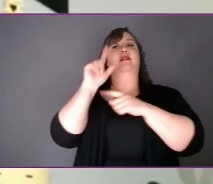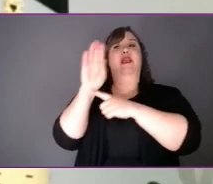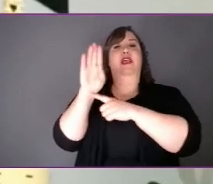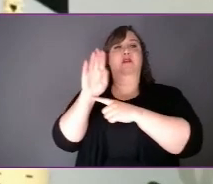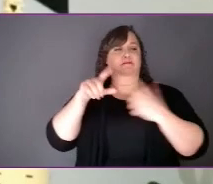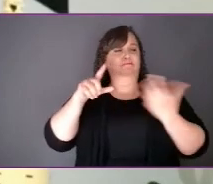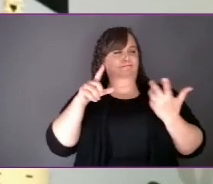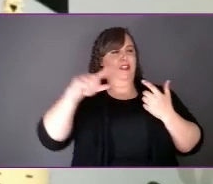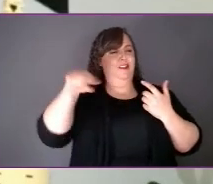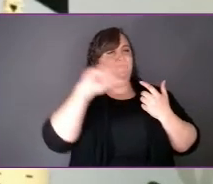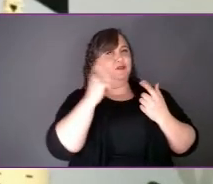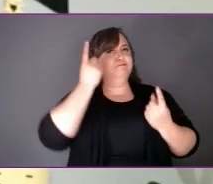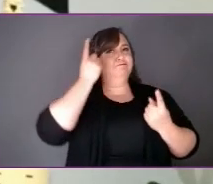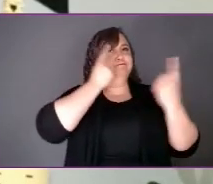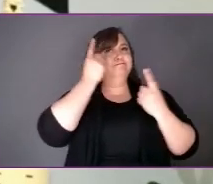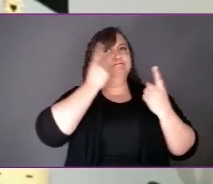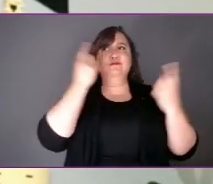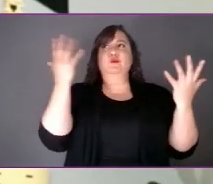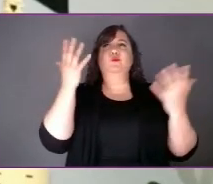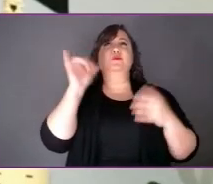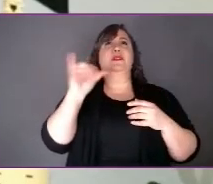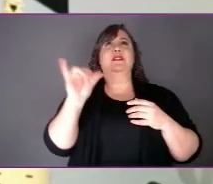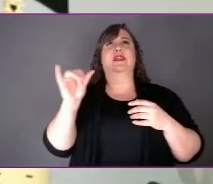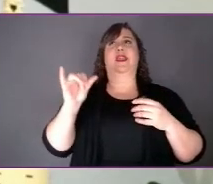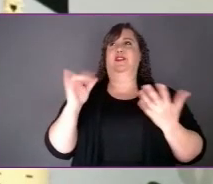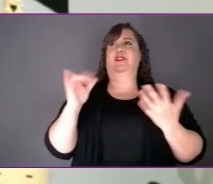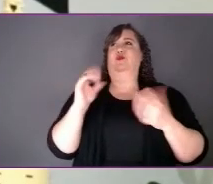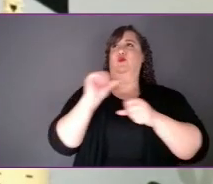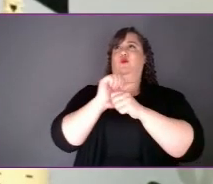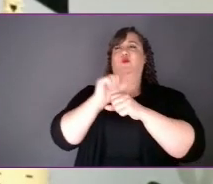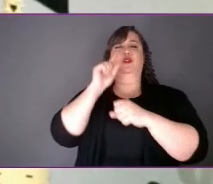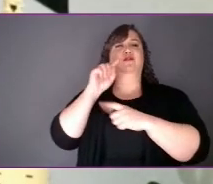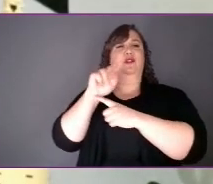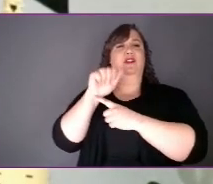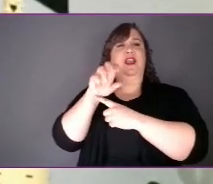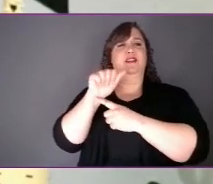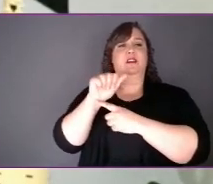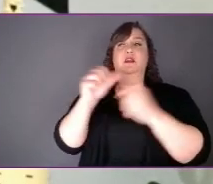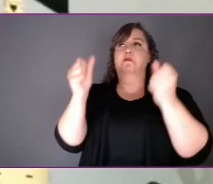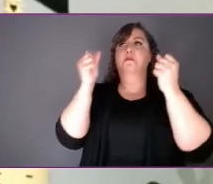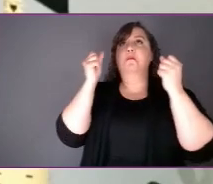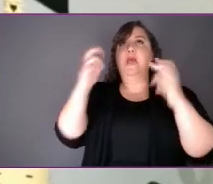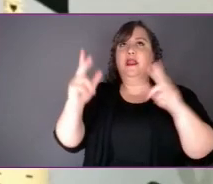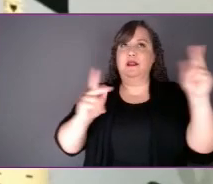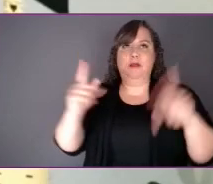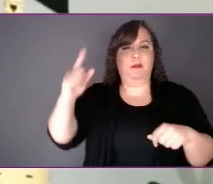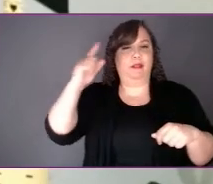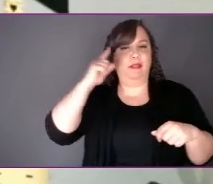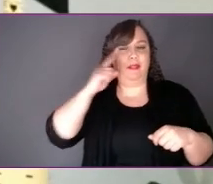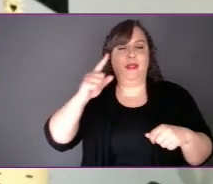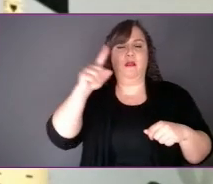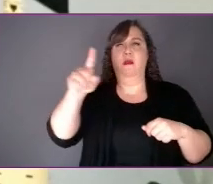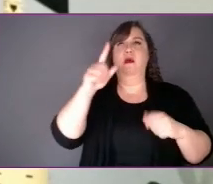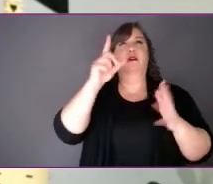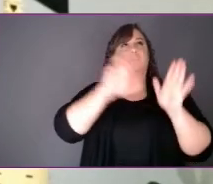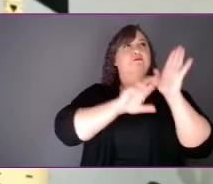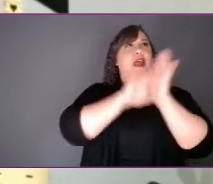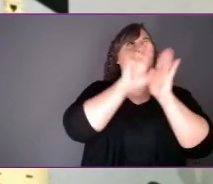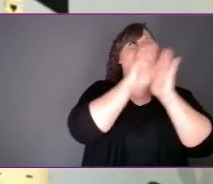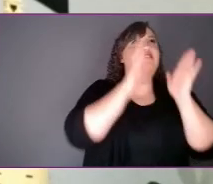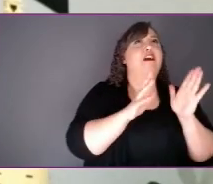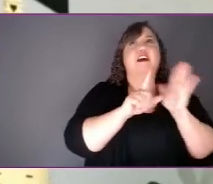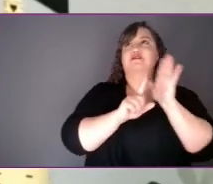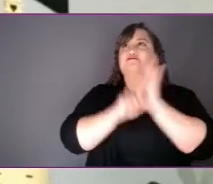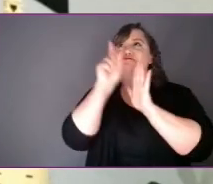think NASA is all about astronauts and traveling to space. However, I'm going to tell you something. Astronauts aren't the only